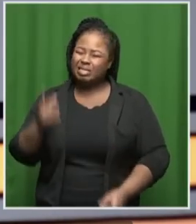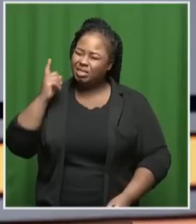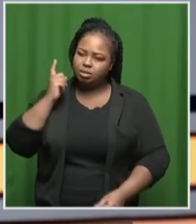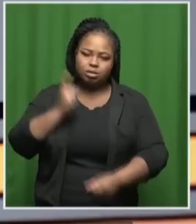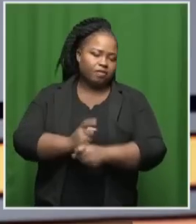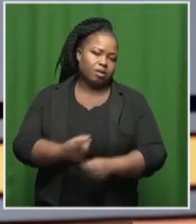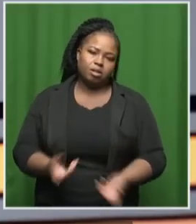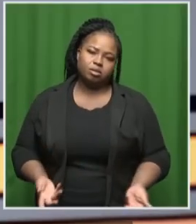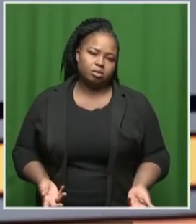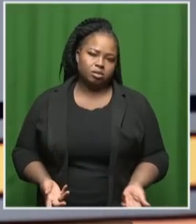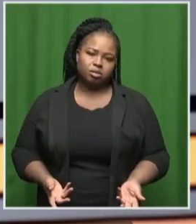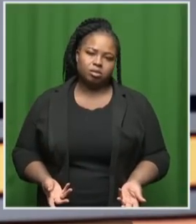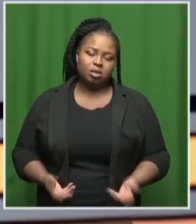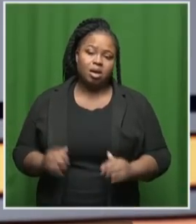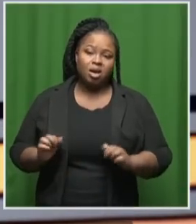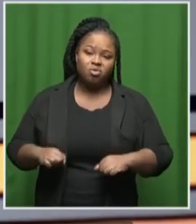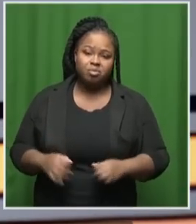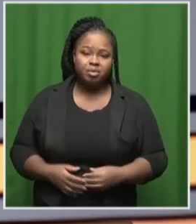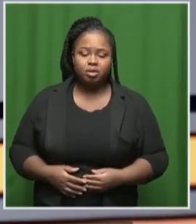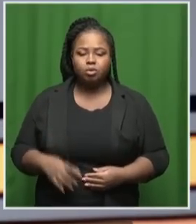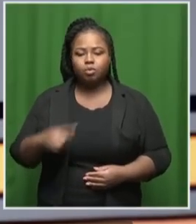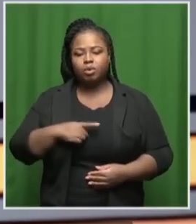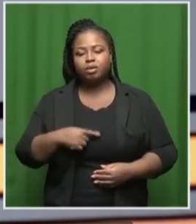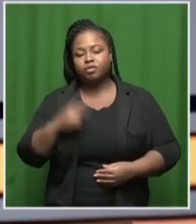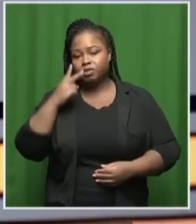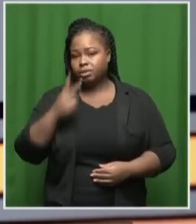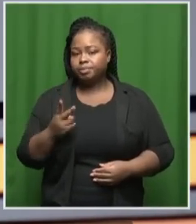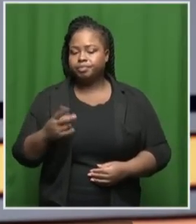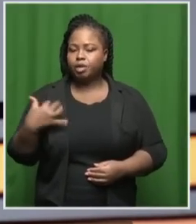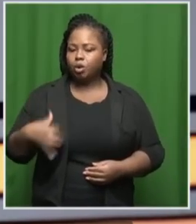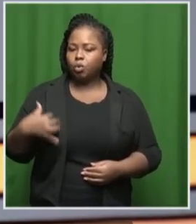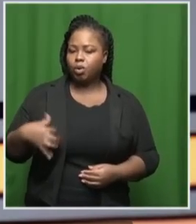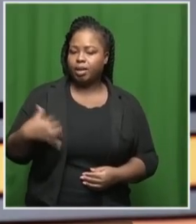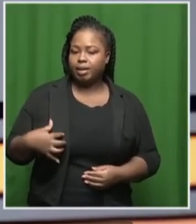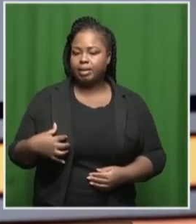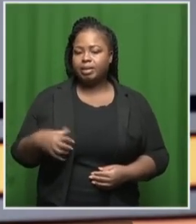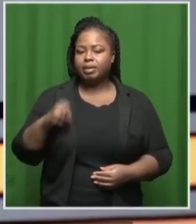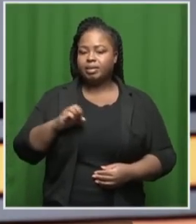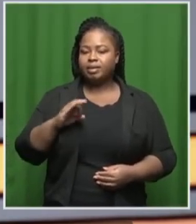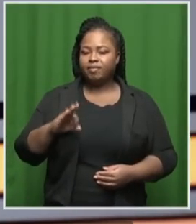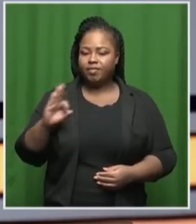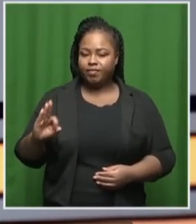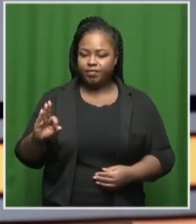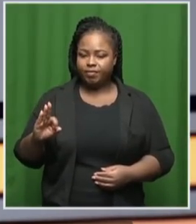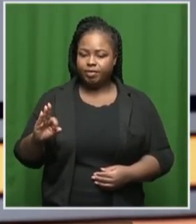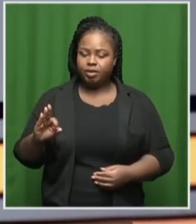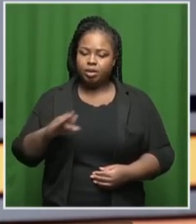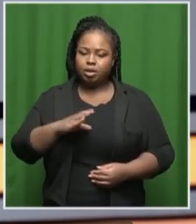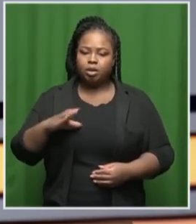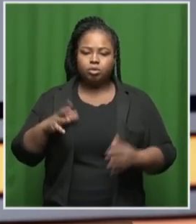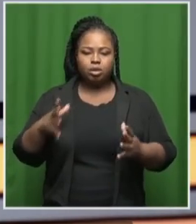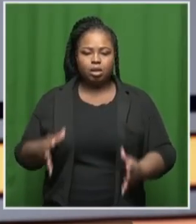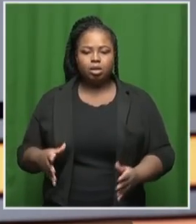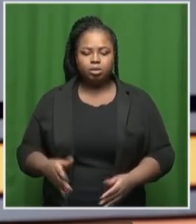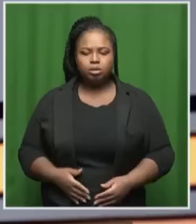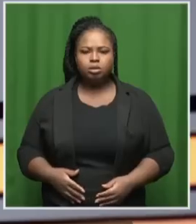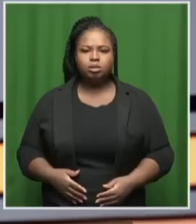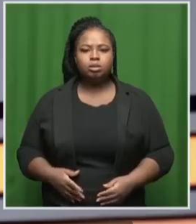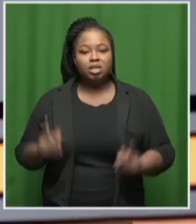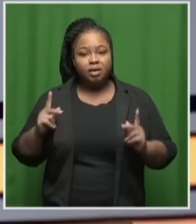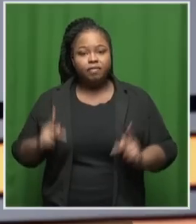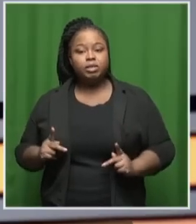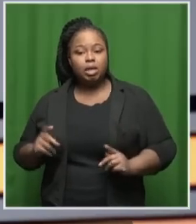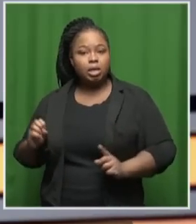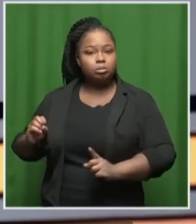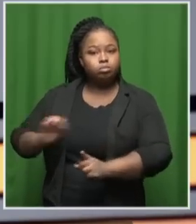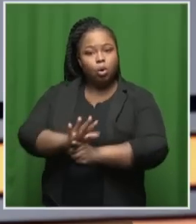difficult agreement. You would have seen in Ekurhuleni, EFF councillors physically